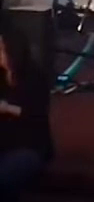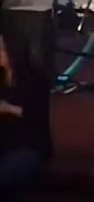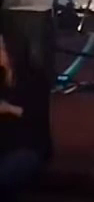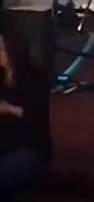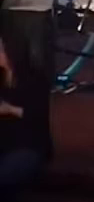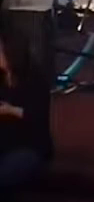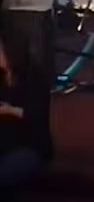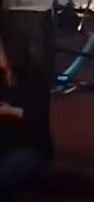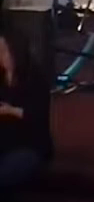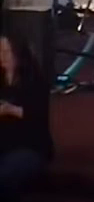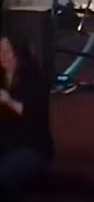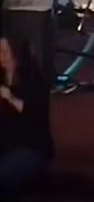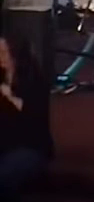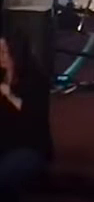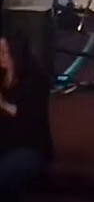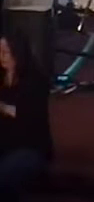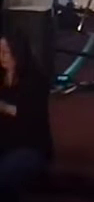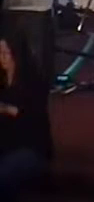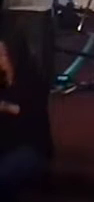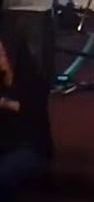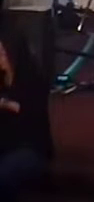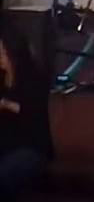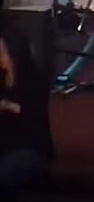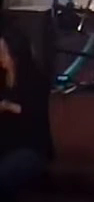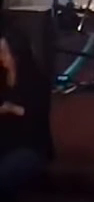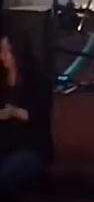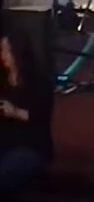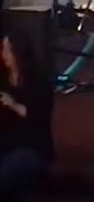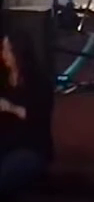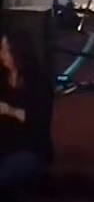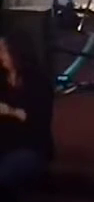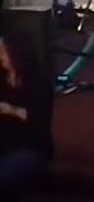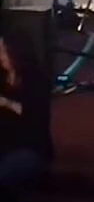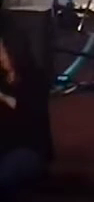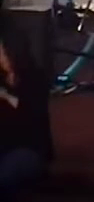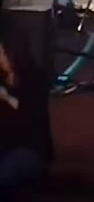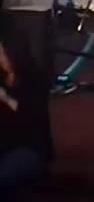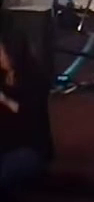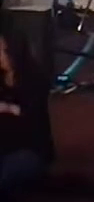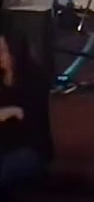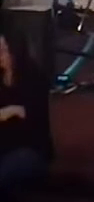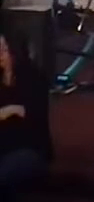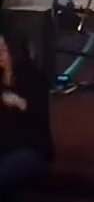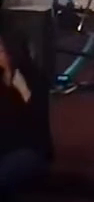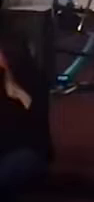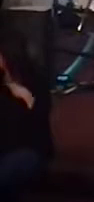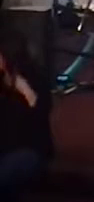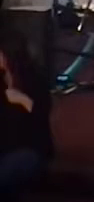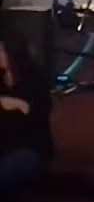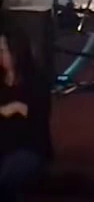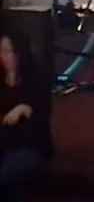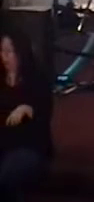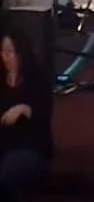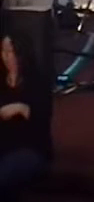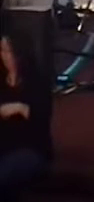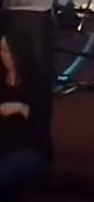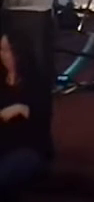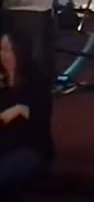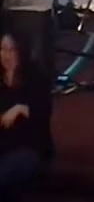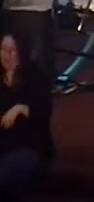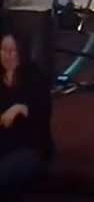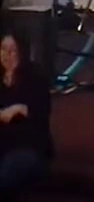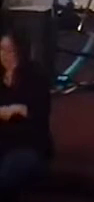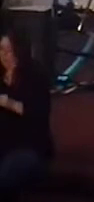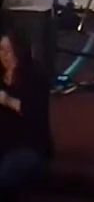kept. Whether it's credit cards or membership somewhere, or if you sign up at a gym membership, well, I don't like the gym and what they have to offer. I'm going to break